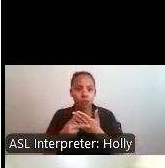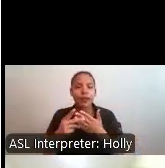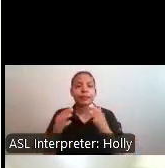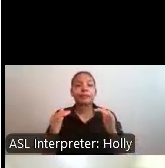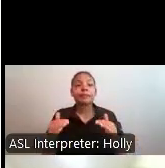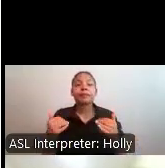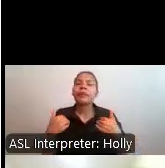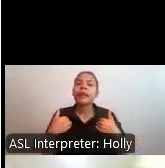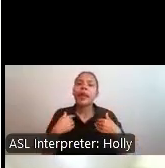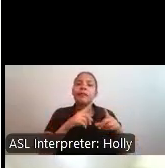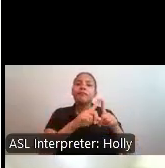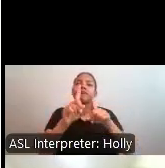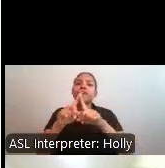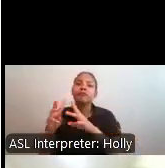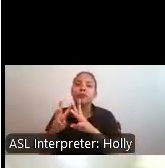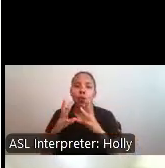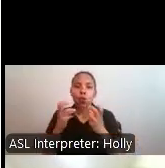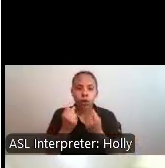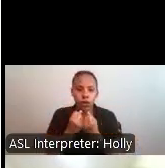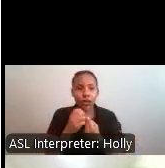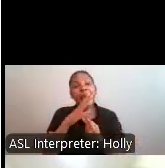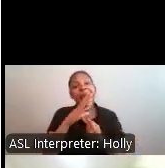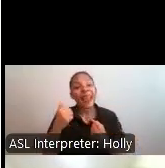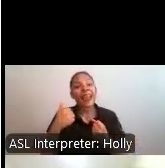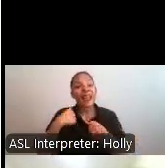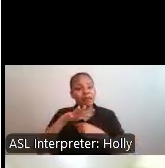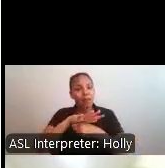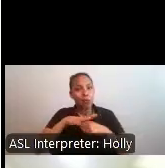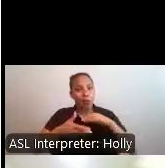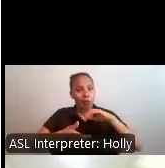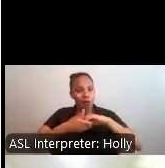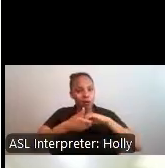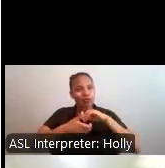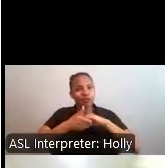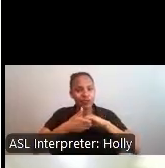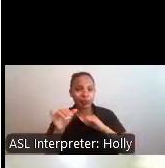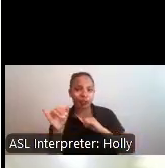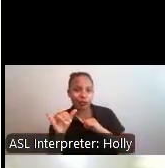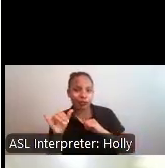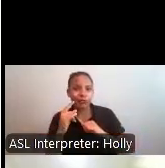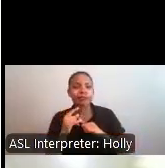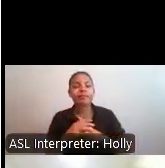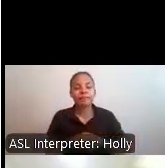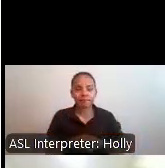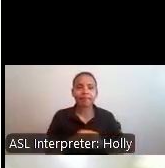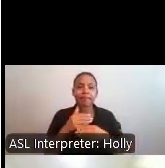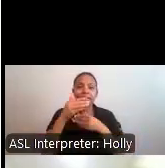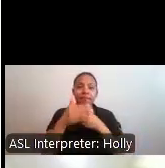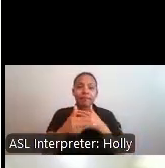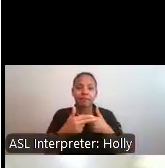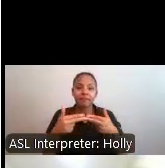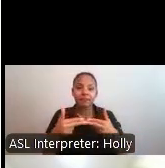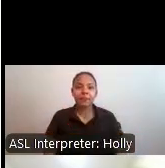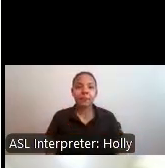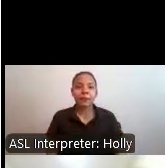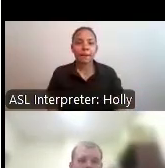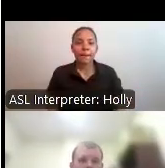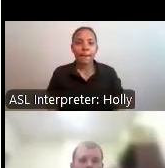and we have our own localized partnerships that we work with as well. Next slide, please.